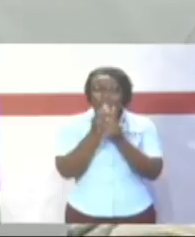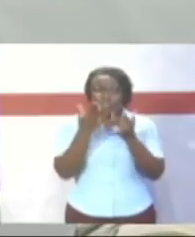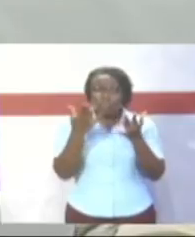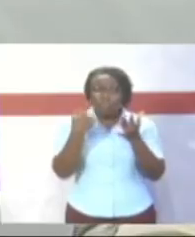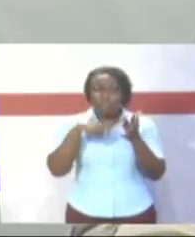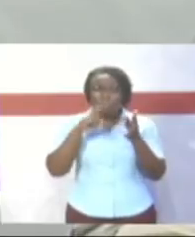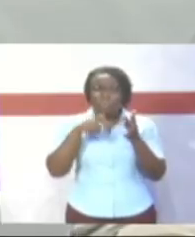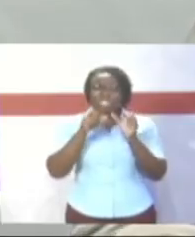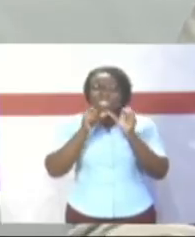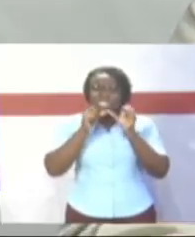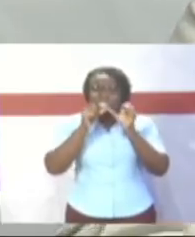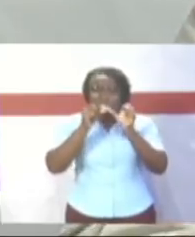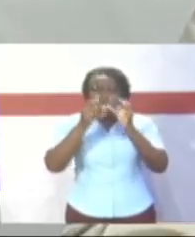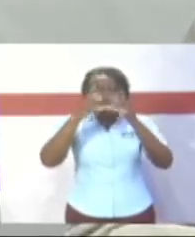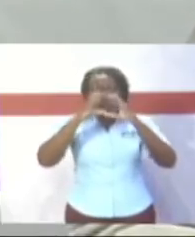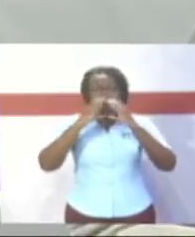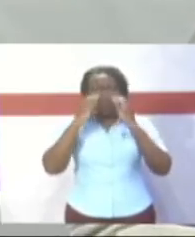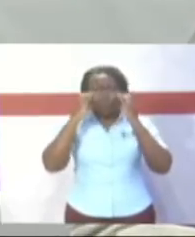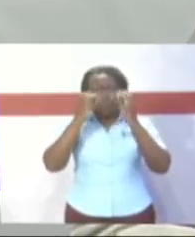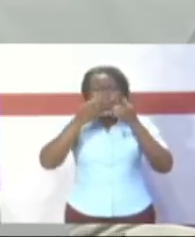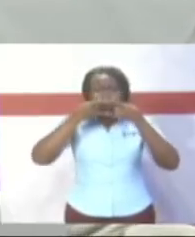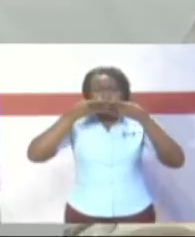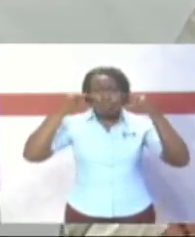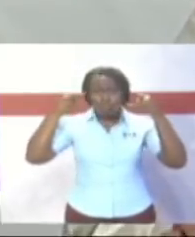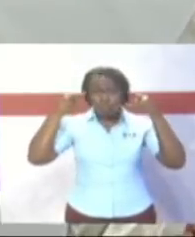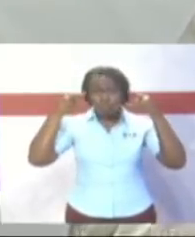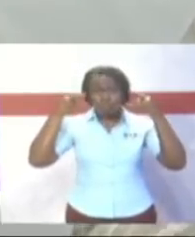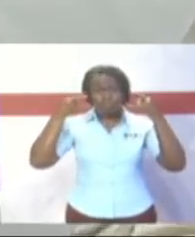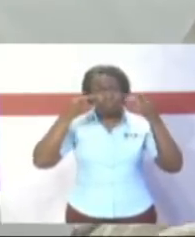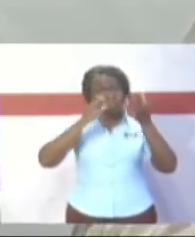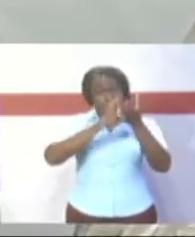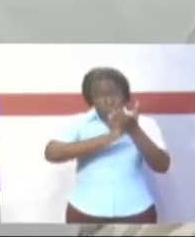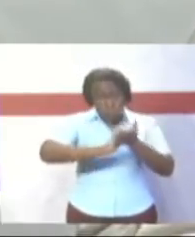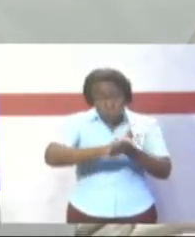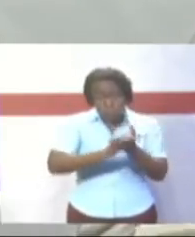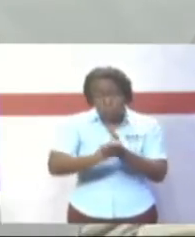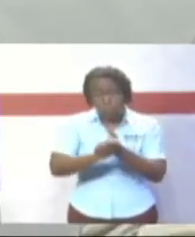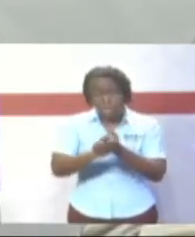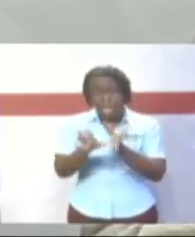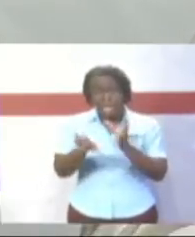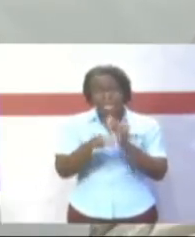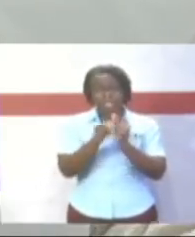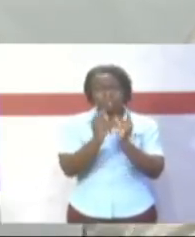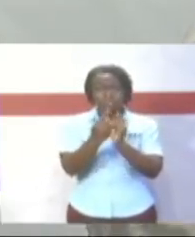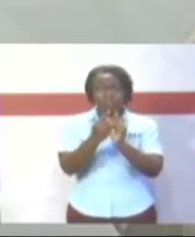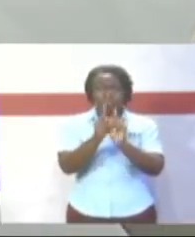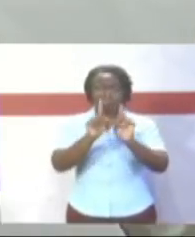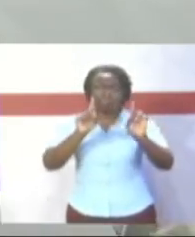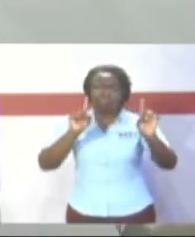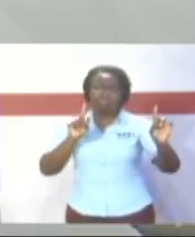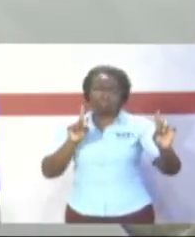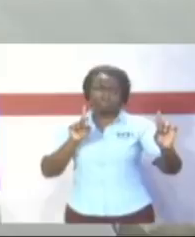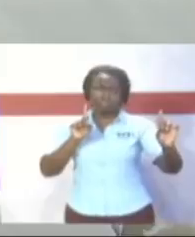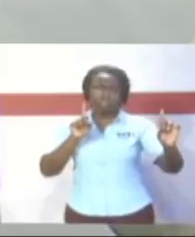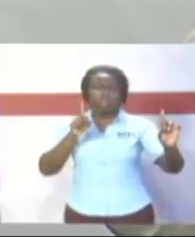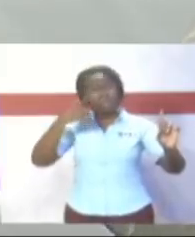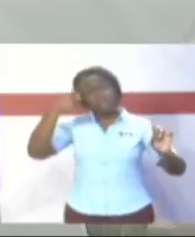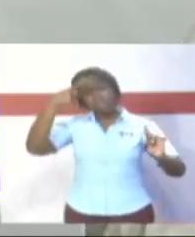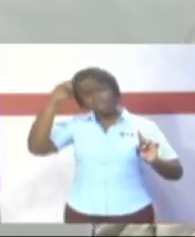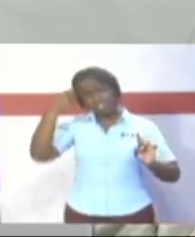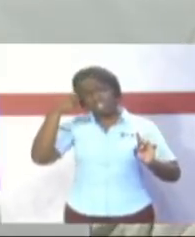wear our masks, to wash our hands, and to watch our distance, because this